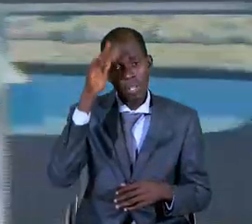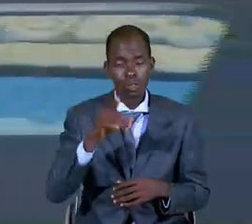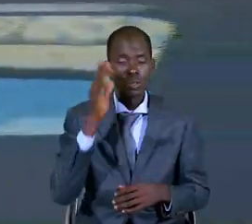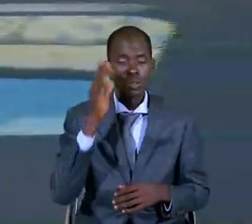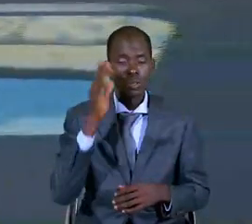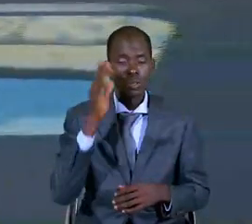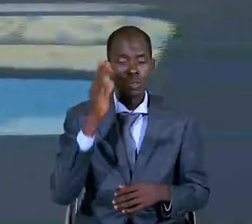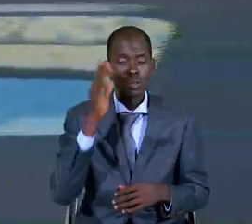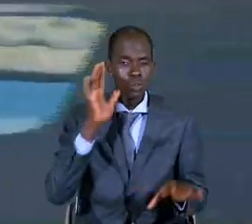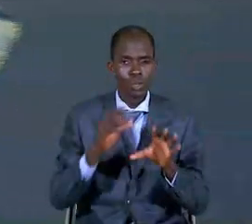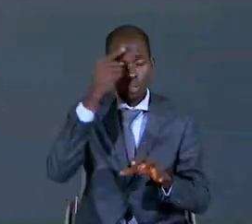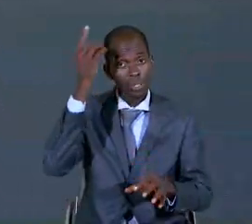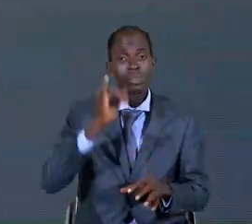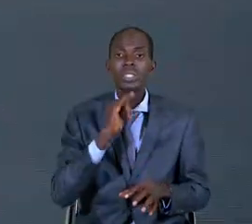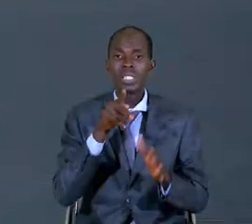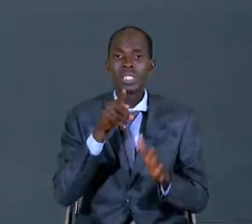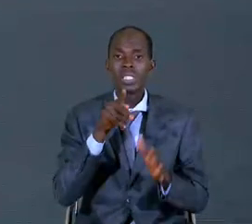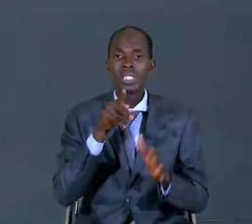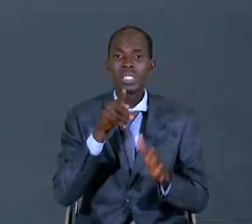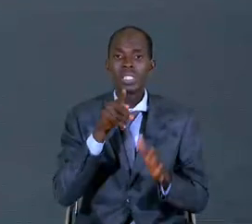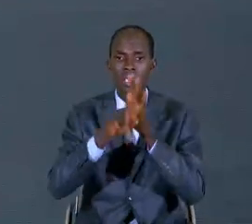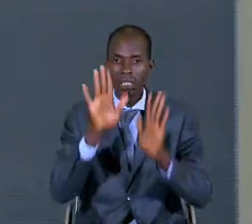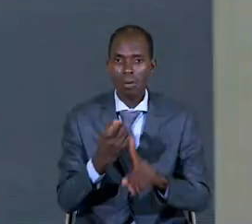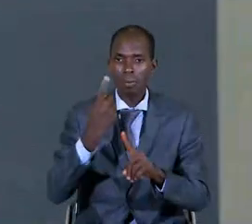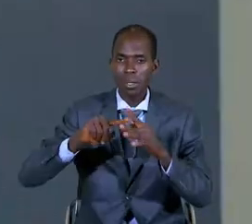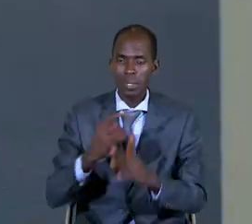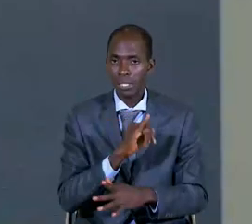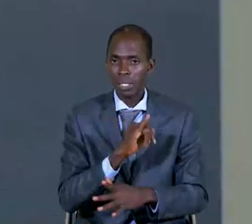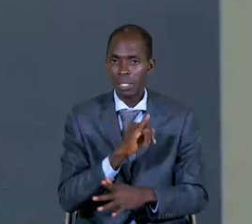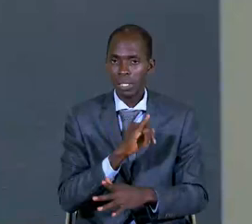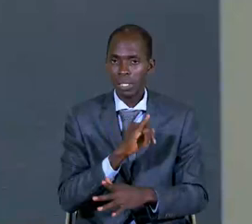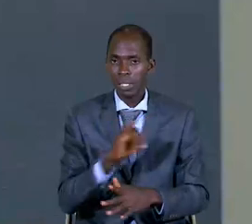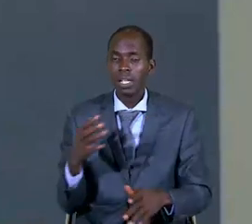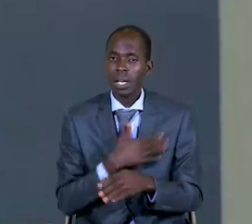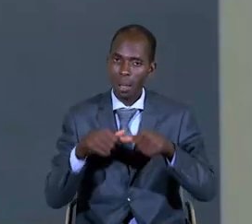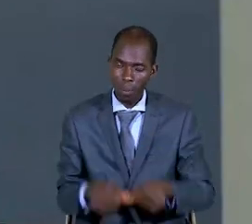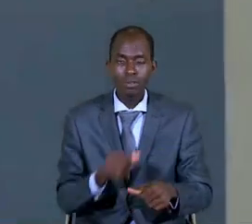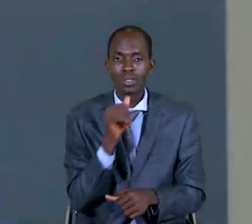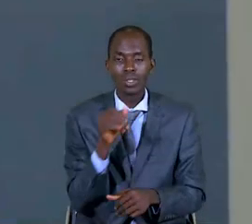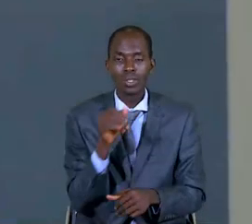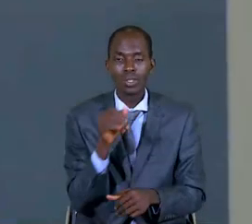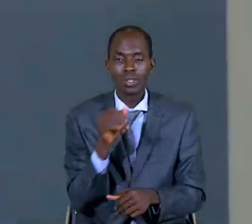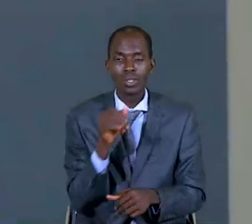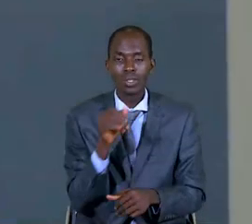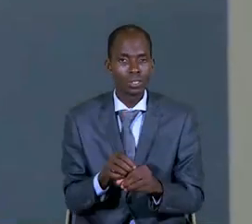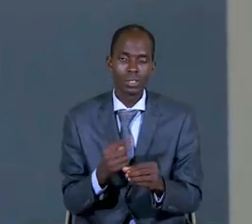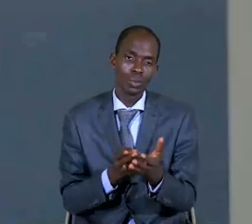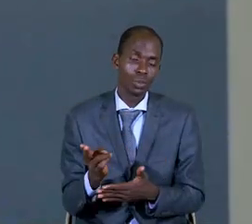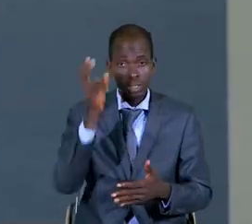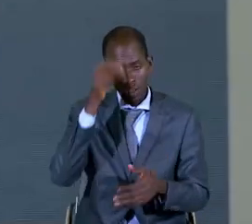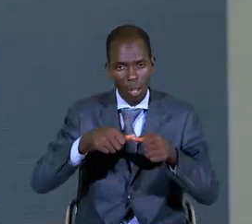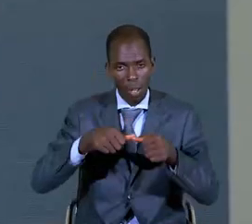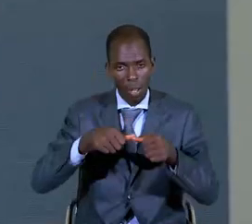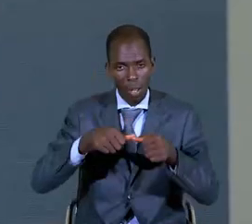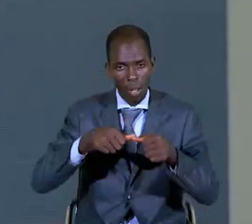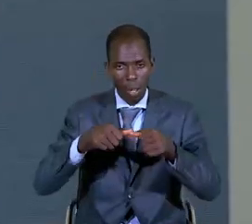murderer from the beginning, and he abode not in the truth. He abode not in